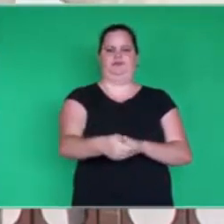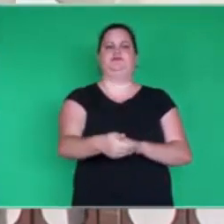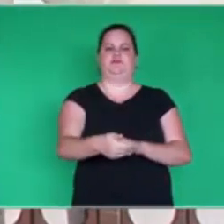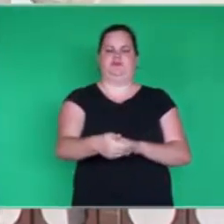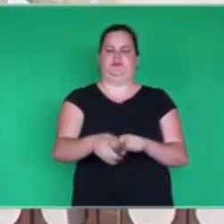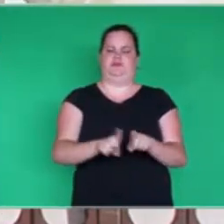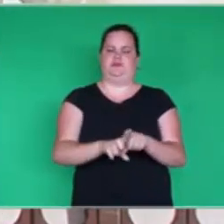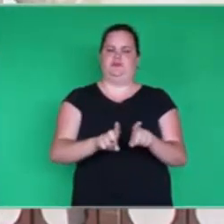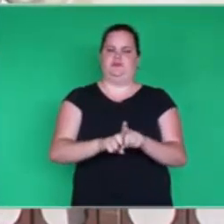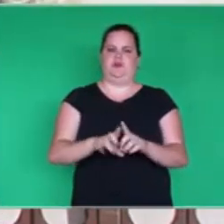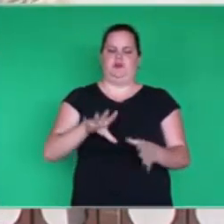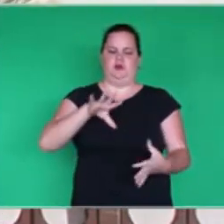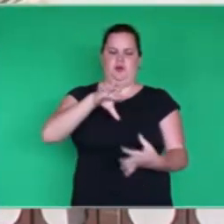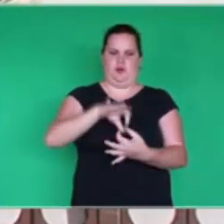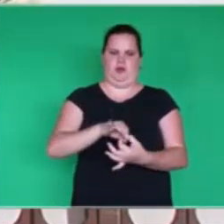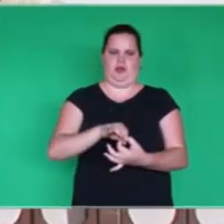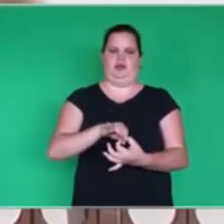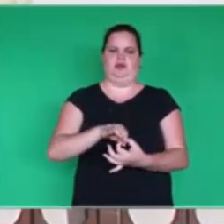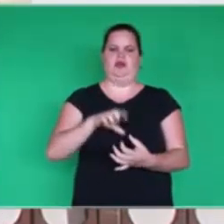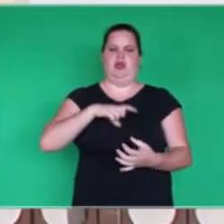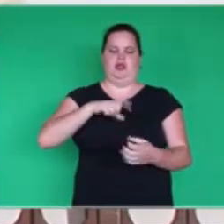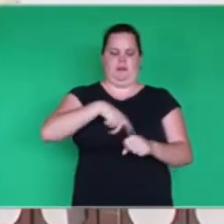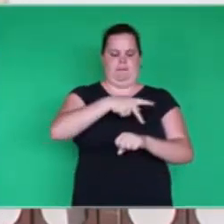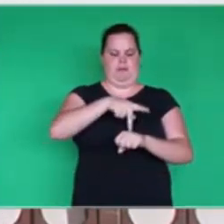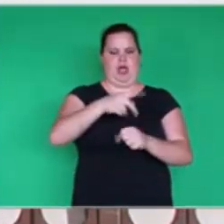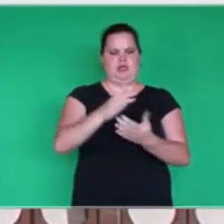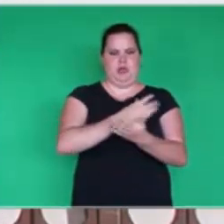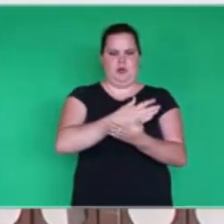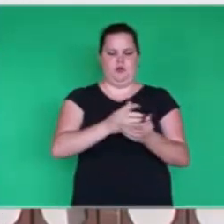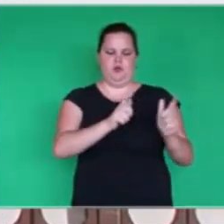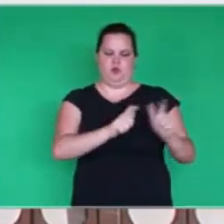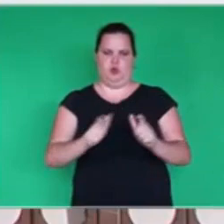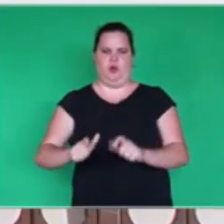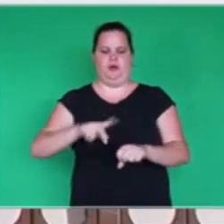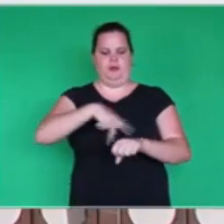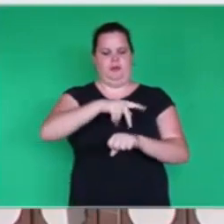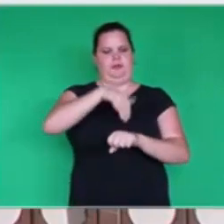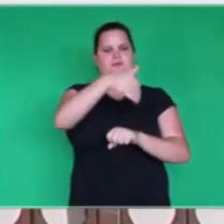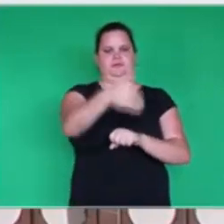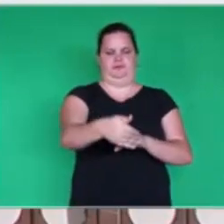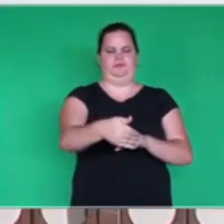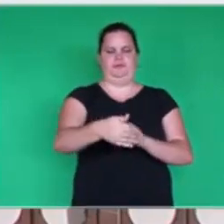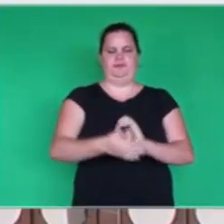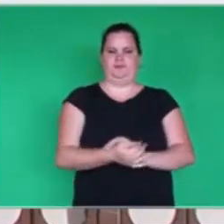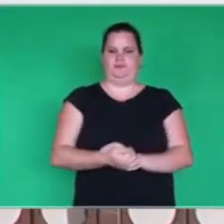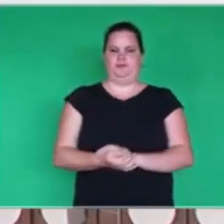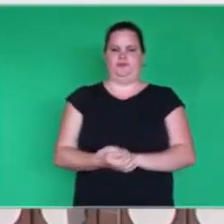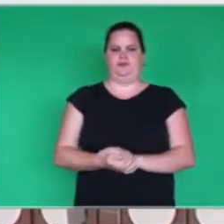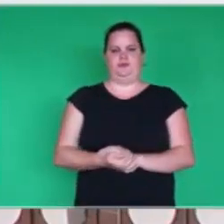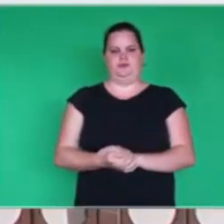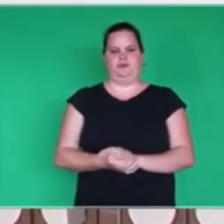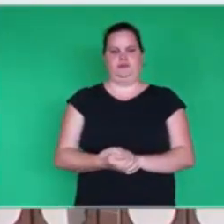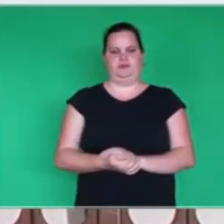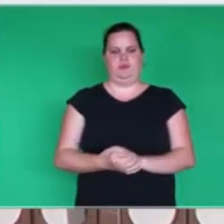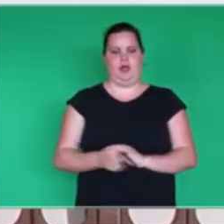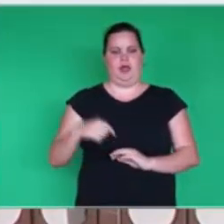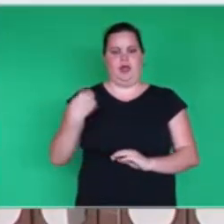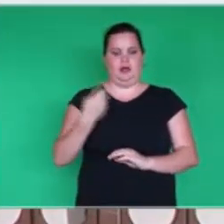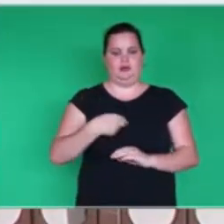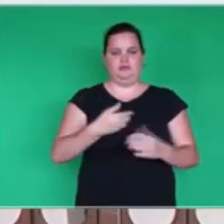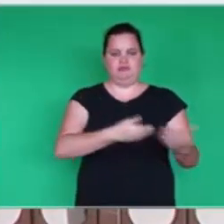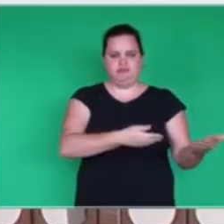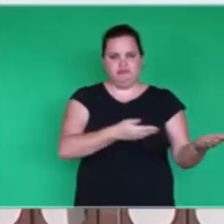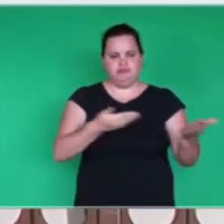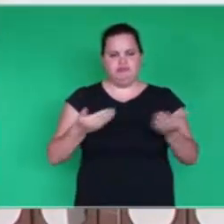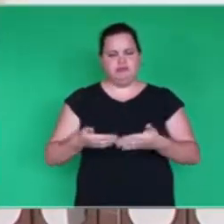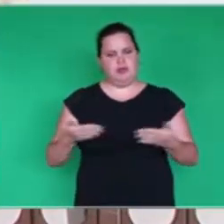locations and countries abroad. So, we greet the brethren and add that today is a busy day. We